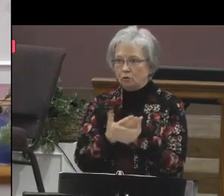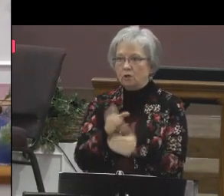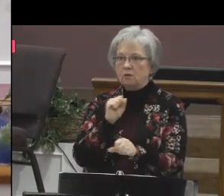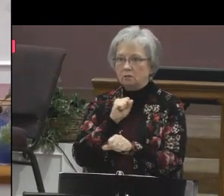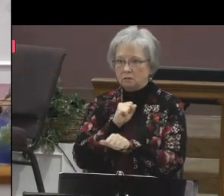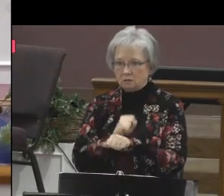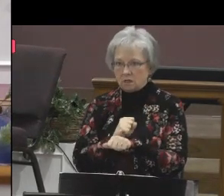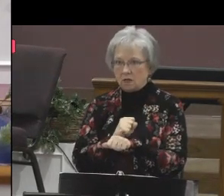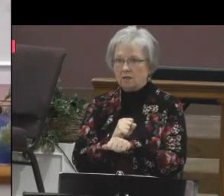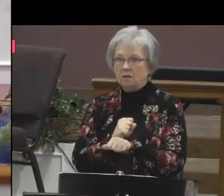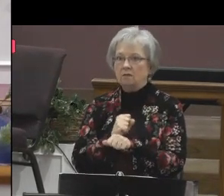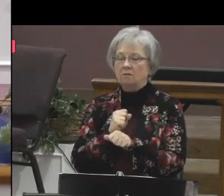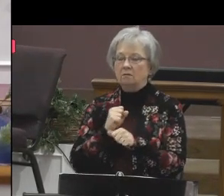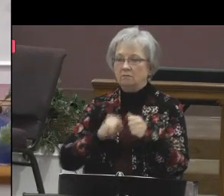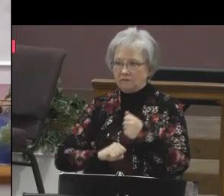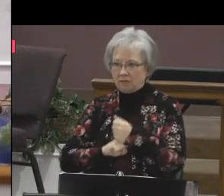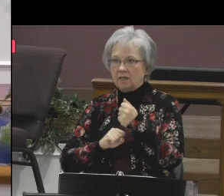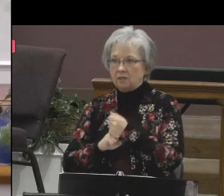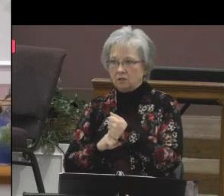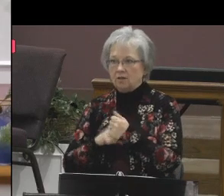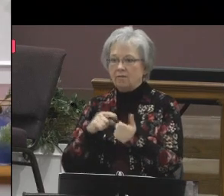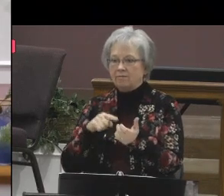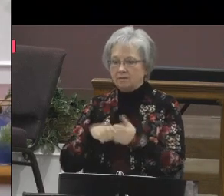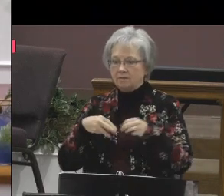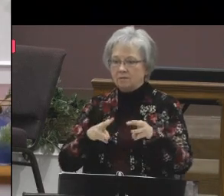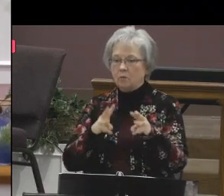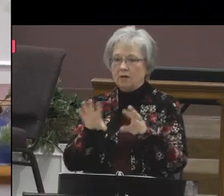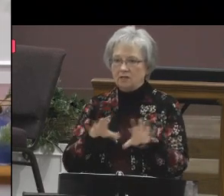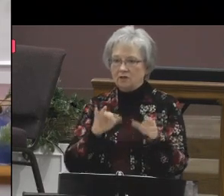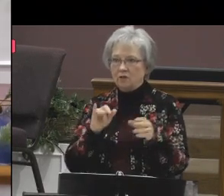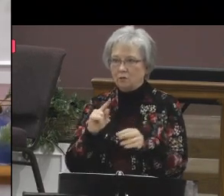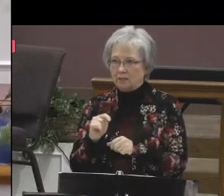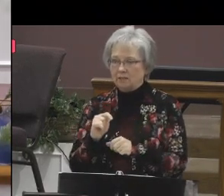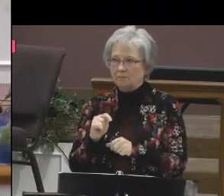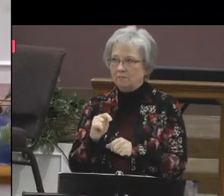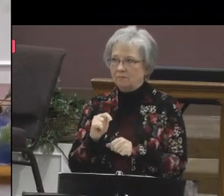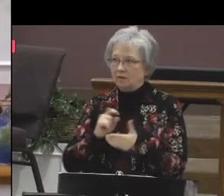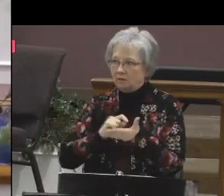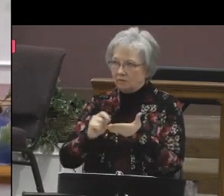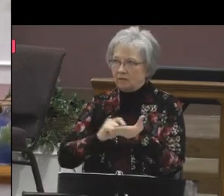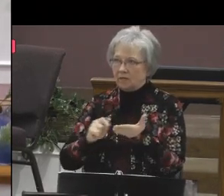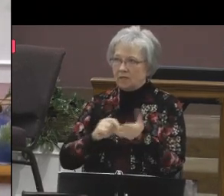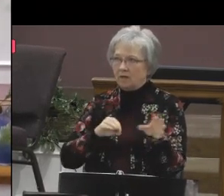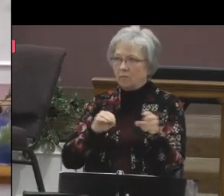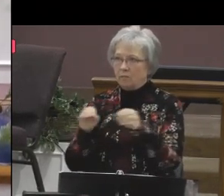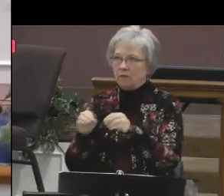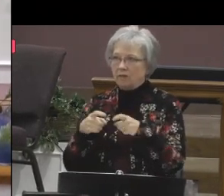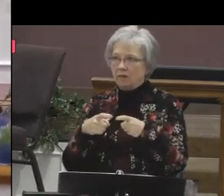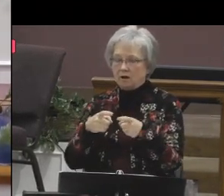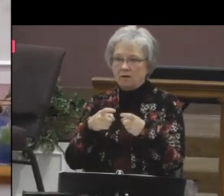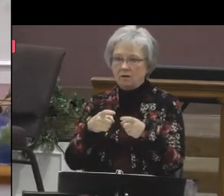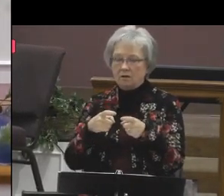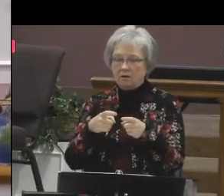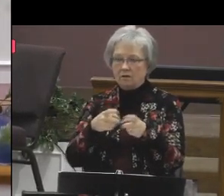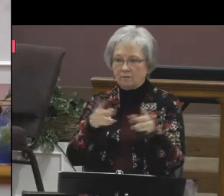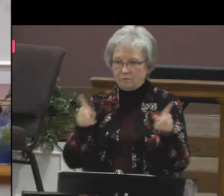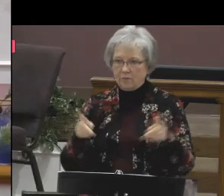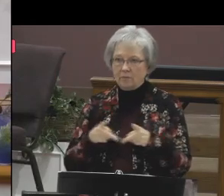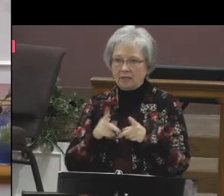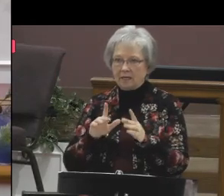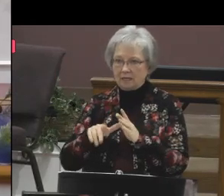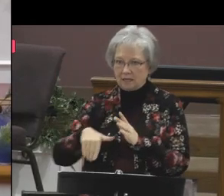do it. And so we want you to be a part of that. So you can fill that form out if you would. Place it in the offering plate a little bit later in the